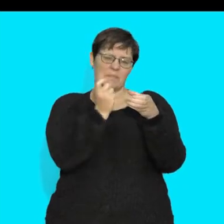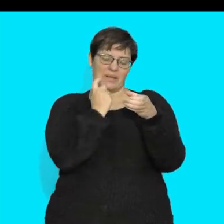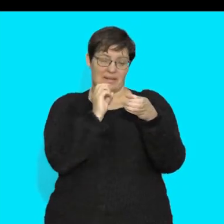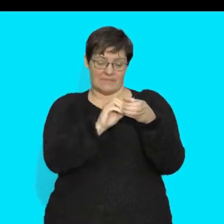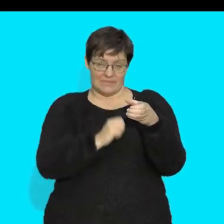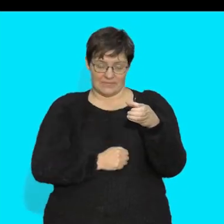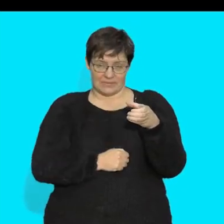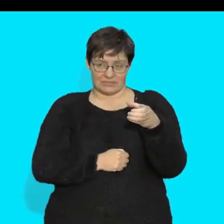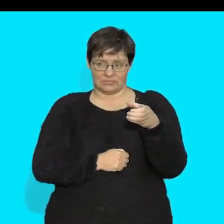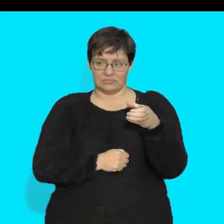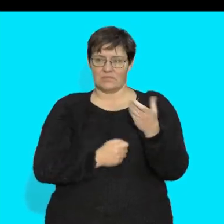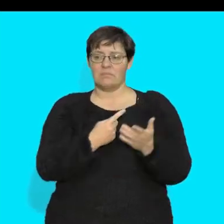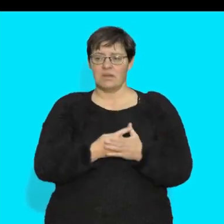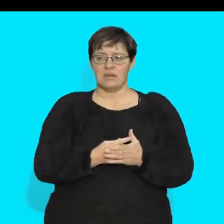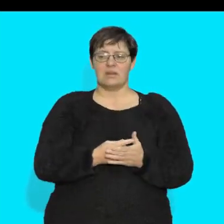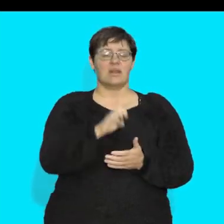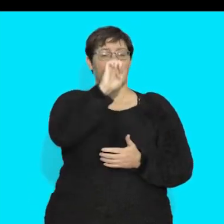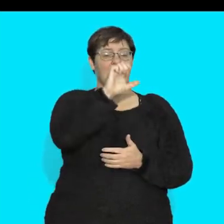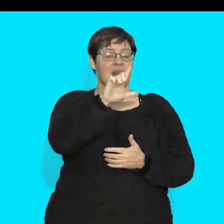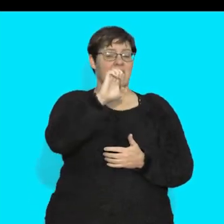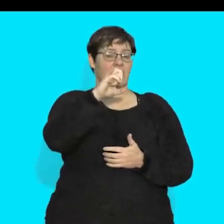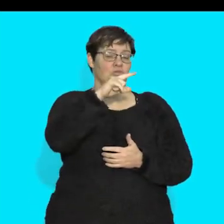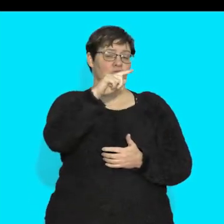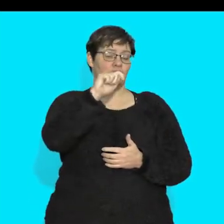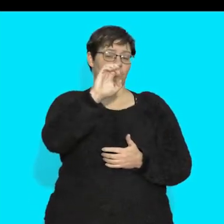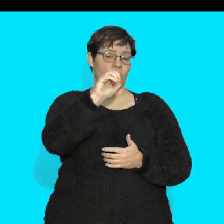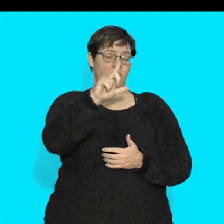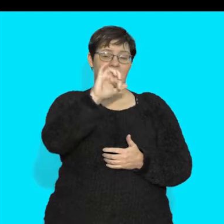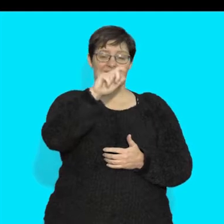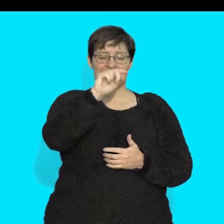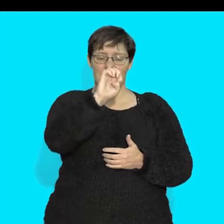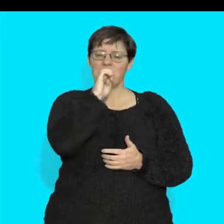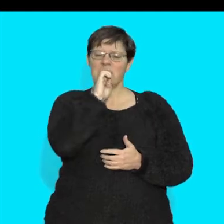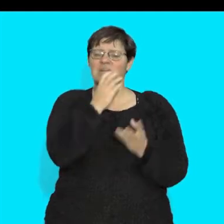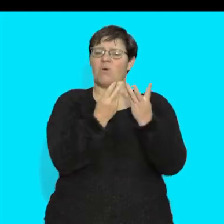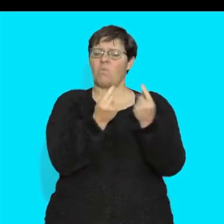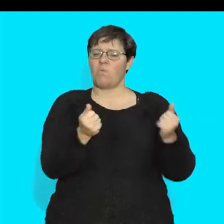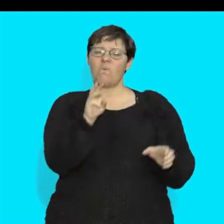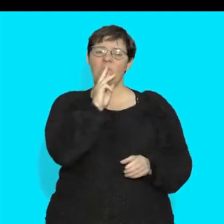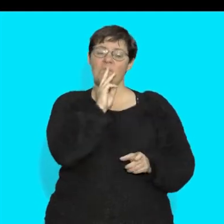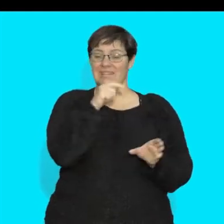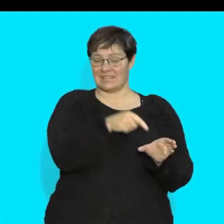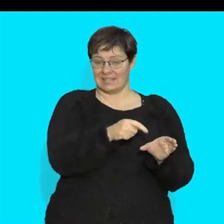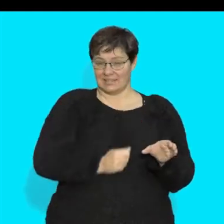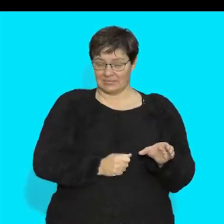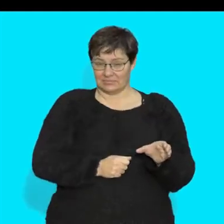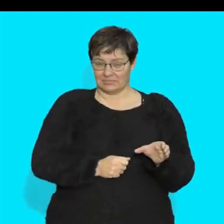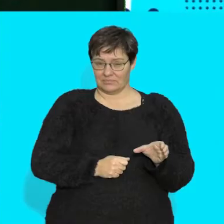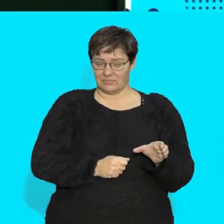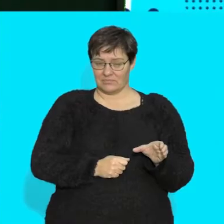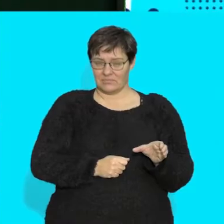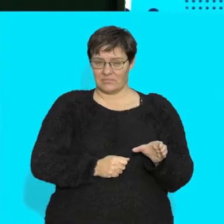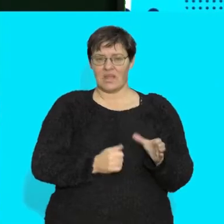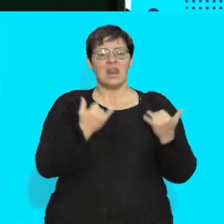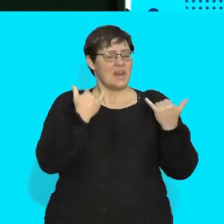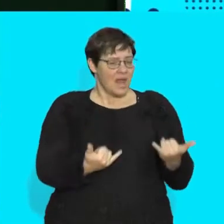Now, I've mentioned the word electrolyte, which is usually a solution. But in this case,